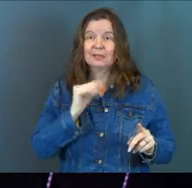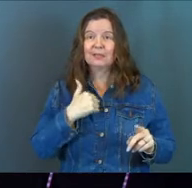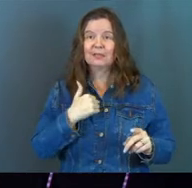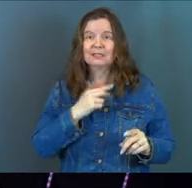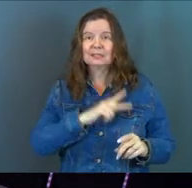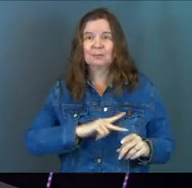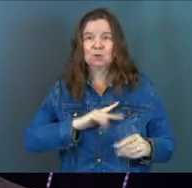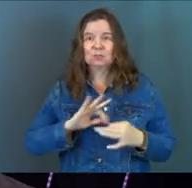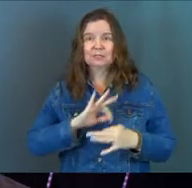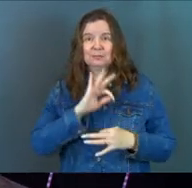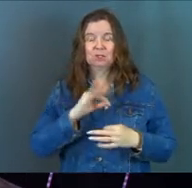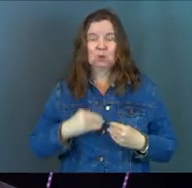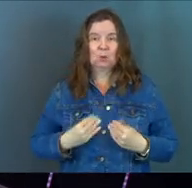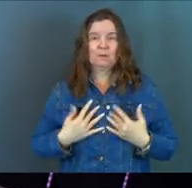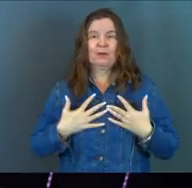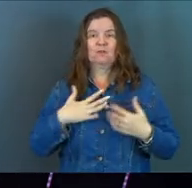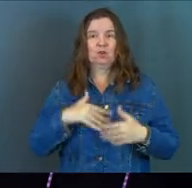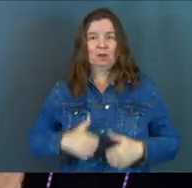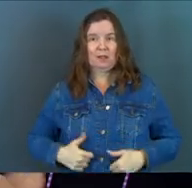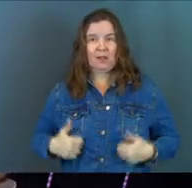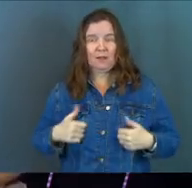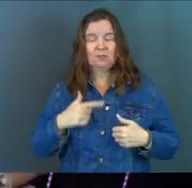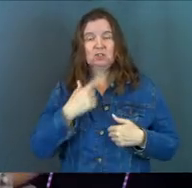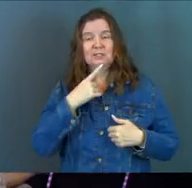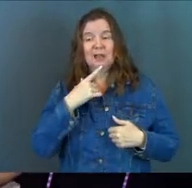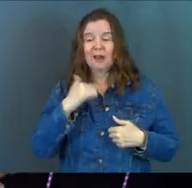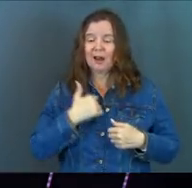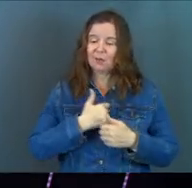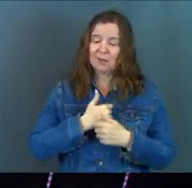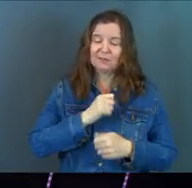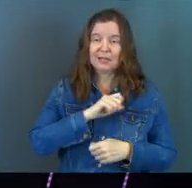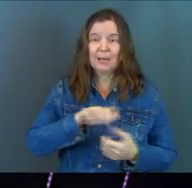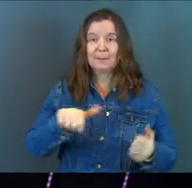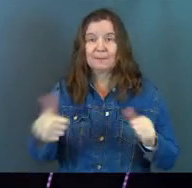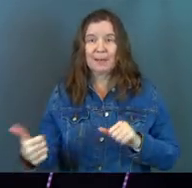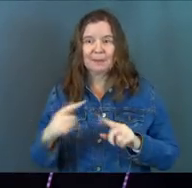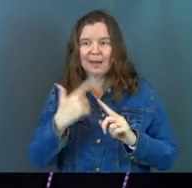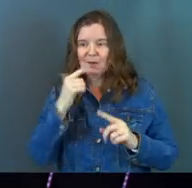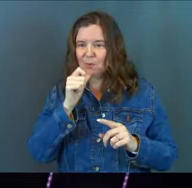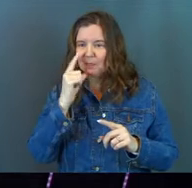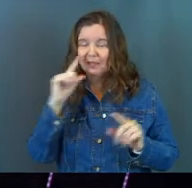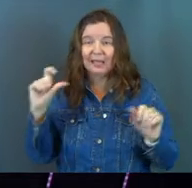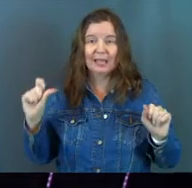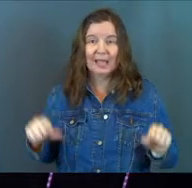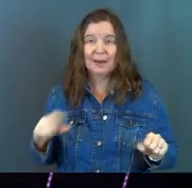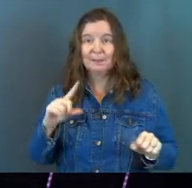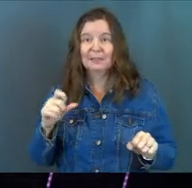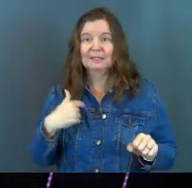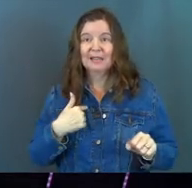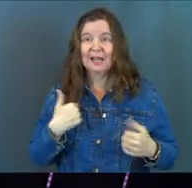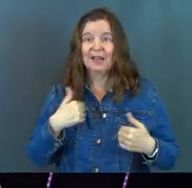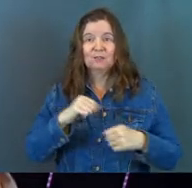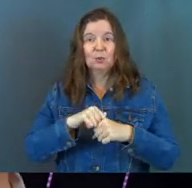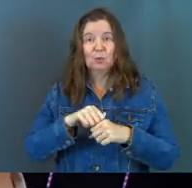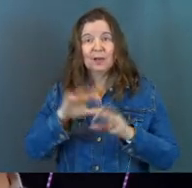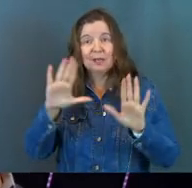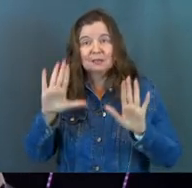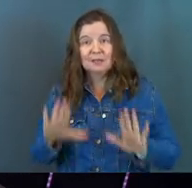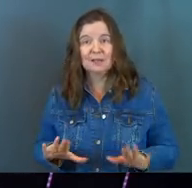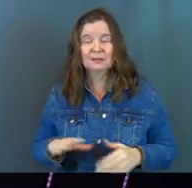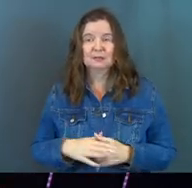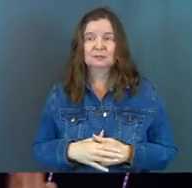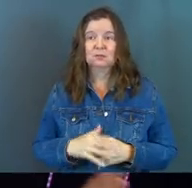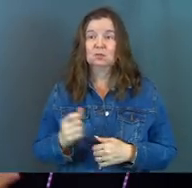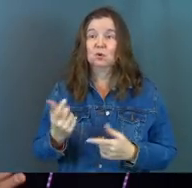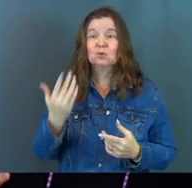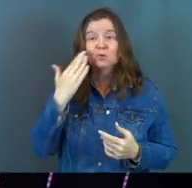this personal spiritual revival in her life. And she said, I'd love to get baptized, but I don't think I can because I have to work every single